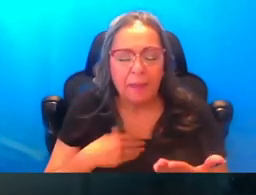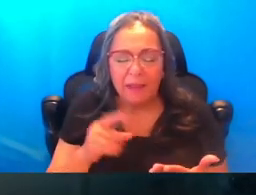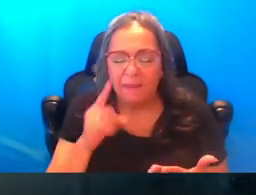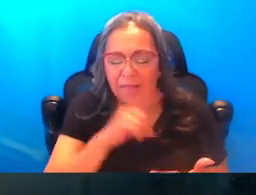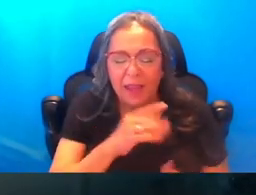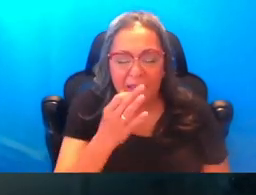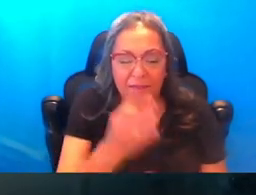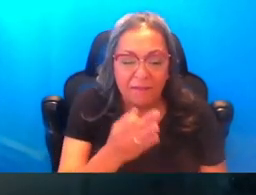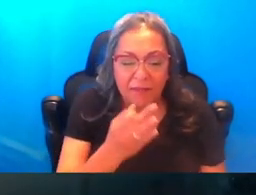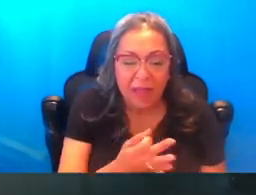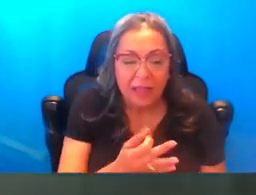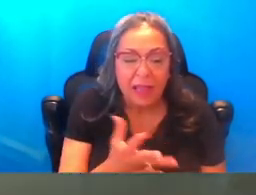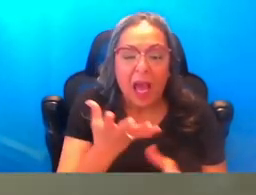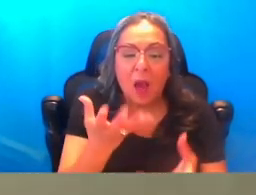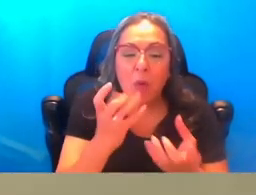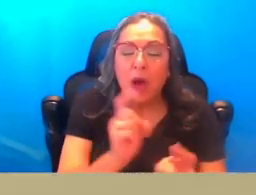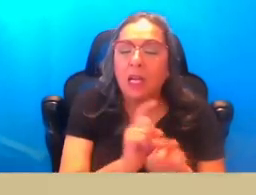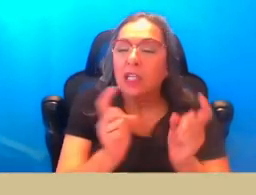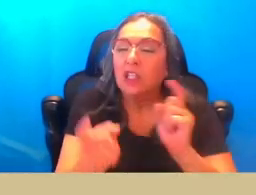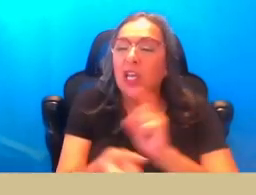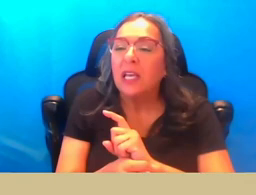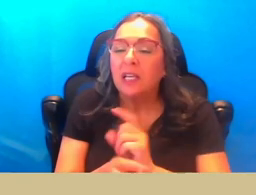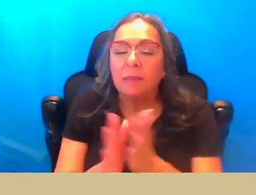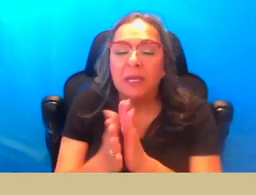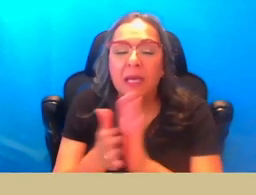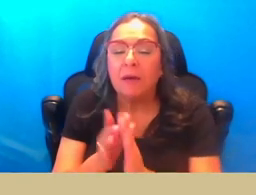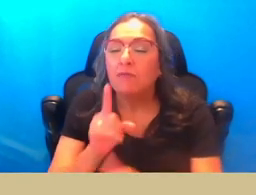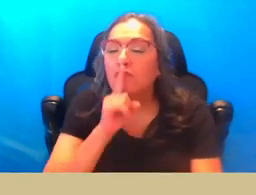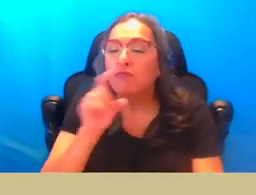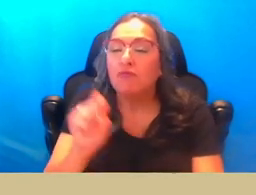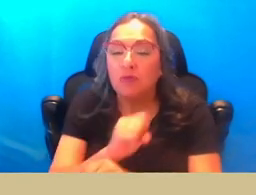whatever. I want it to be real. Say, I want it to be real today.